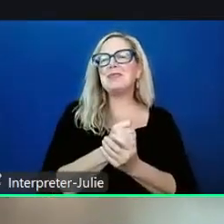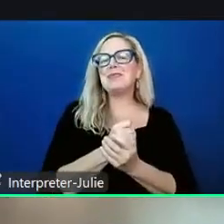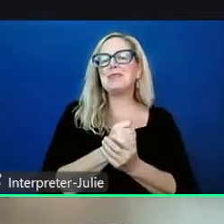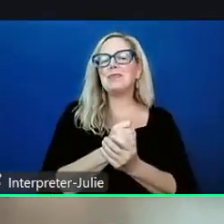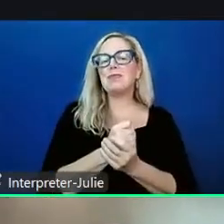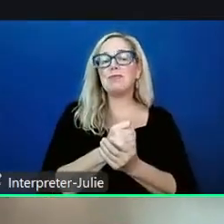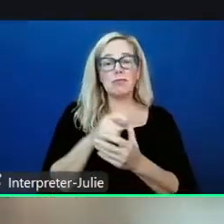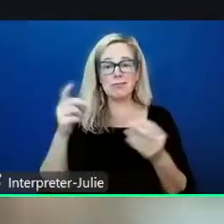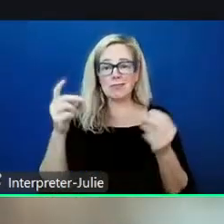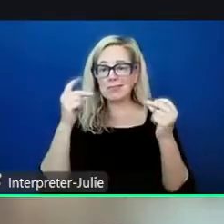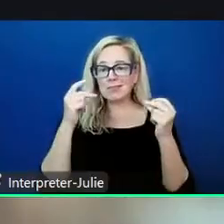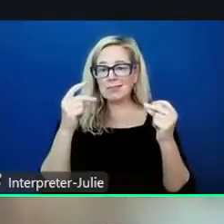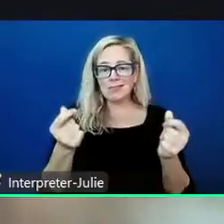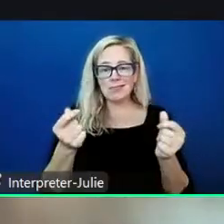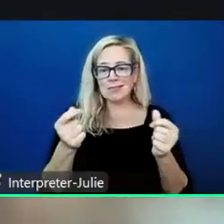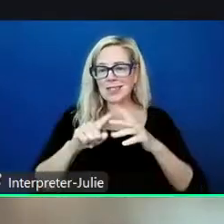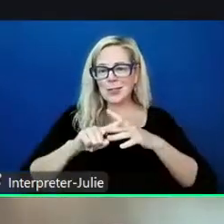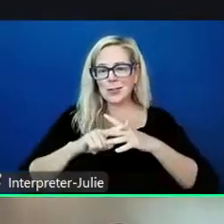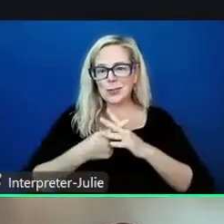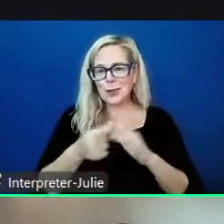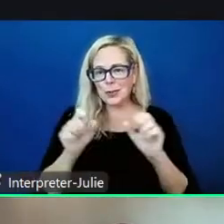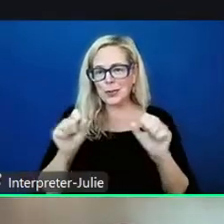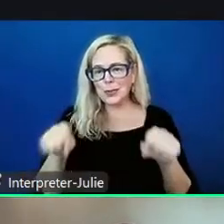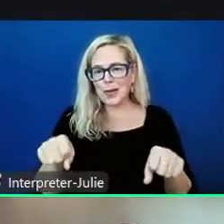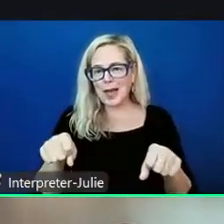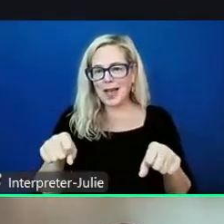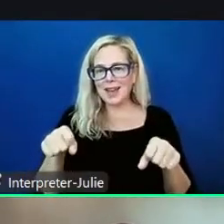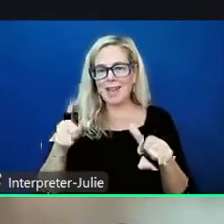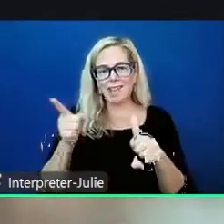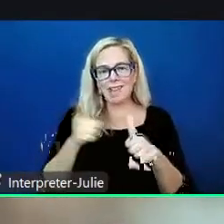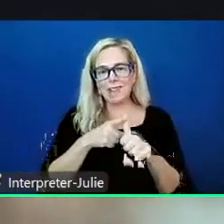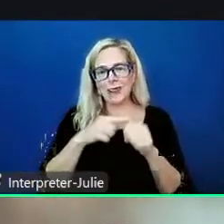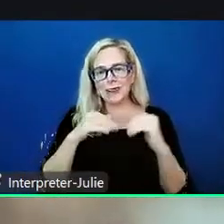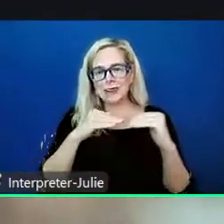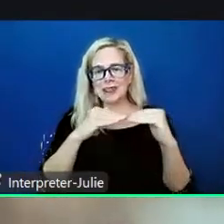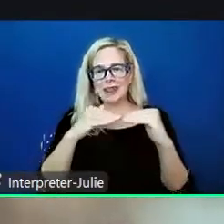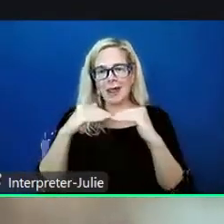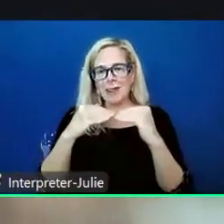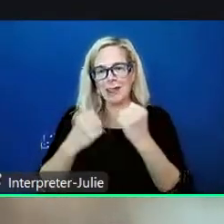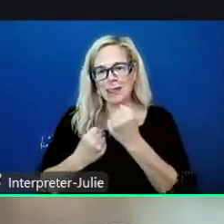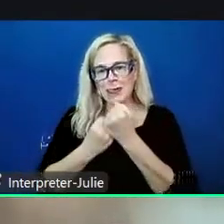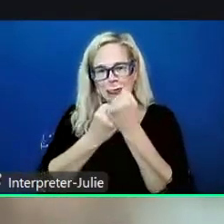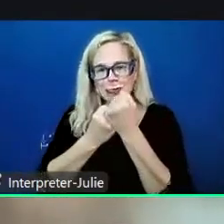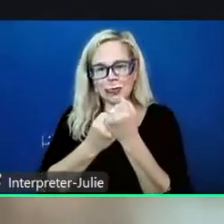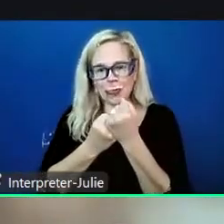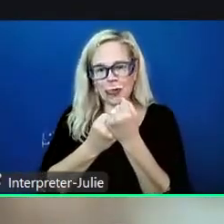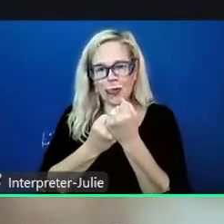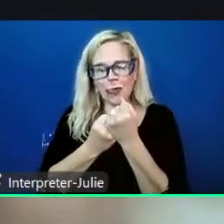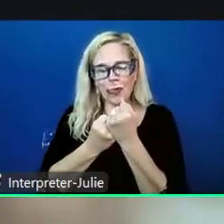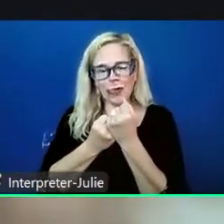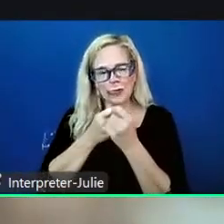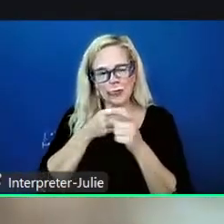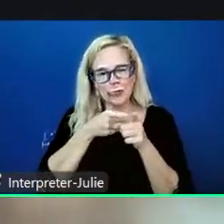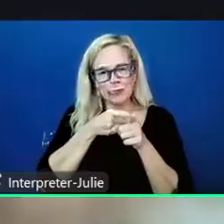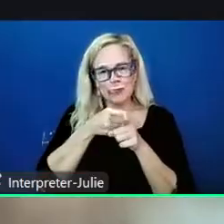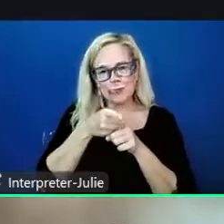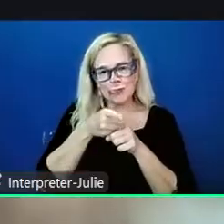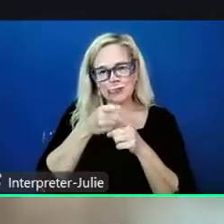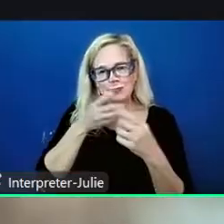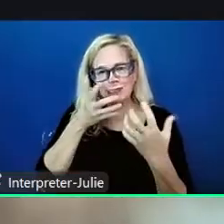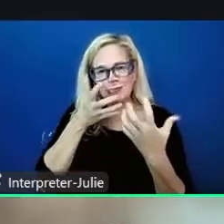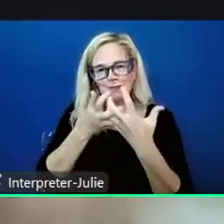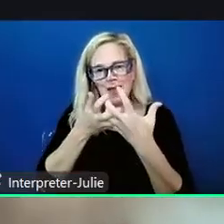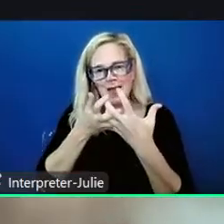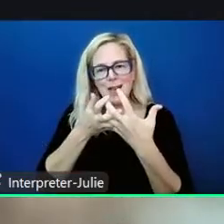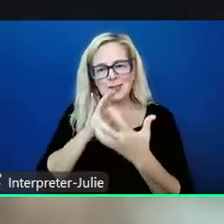start immediately. You can start by building peer support and making that more unique to your own institution, reviewing